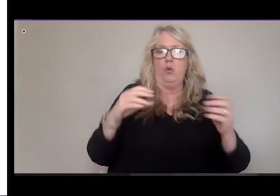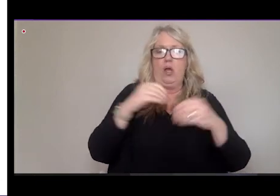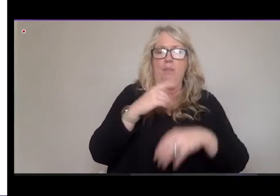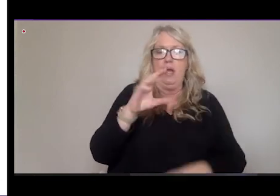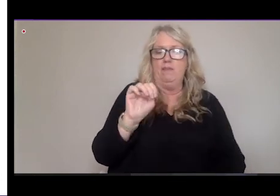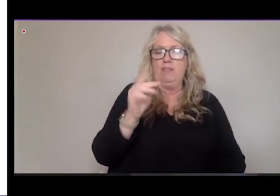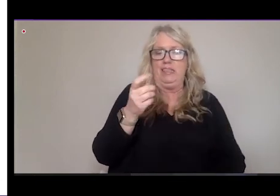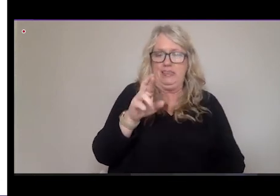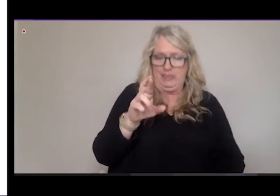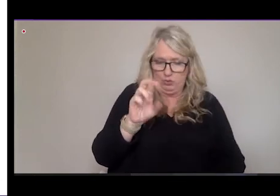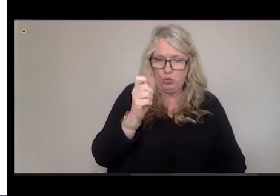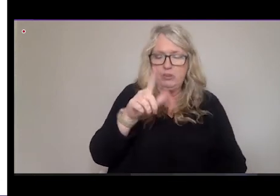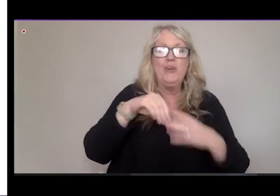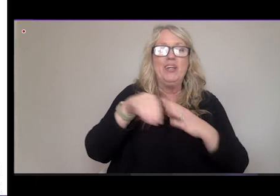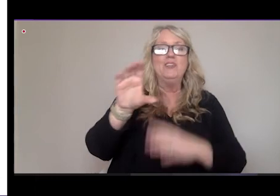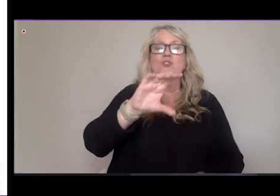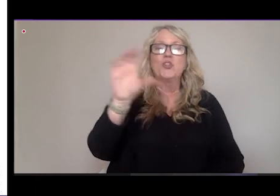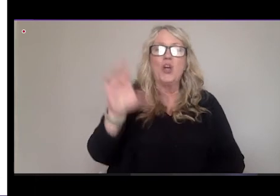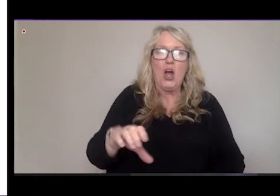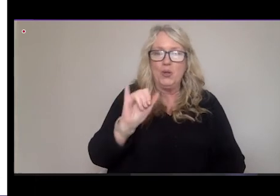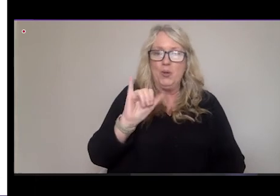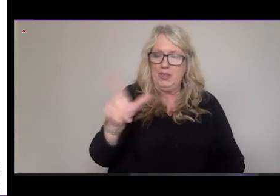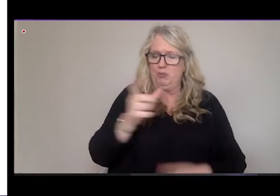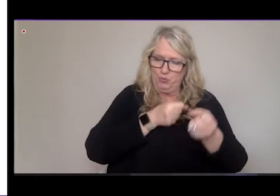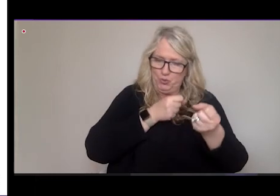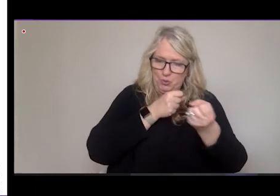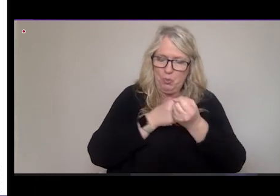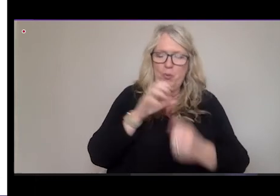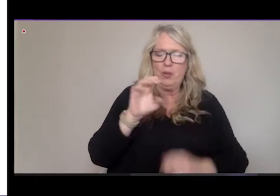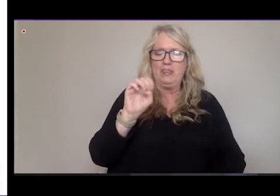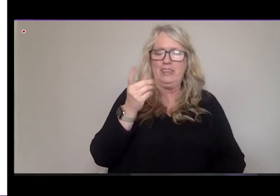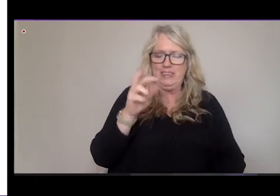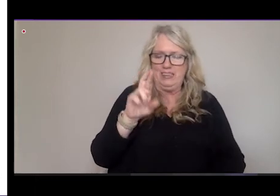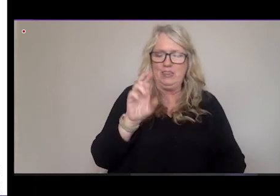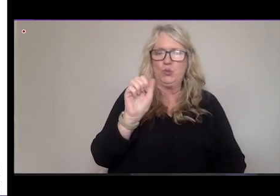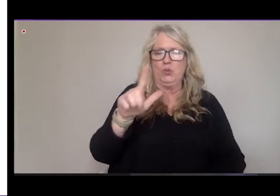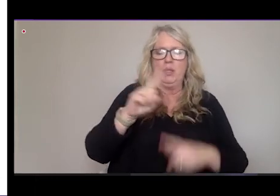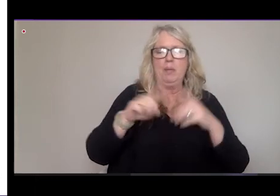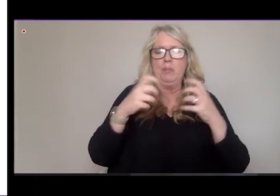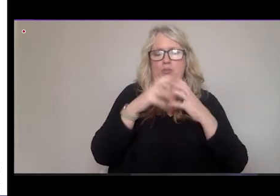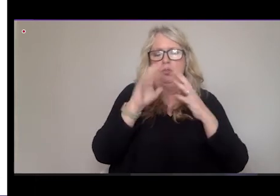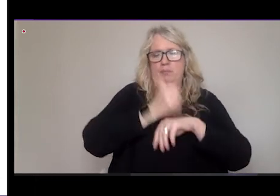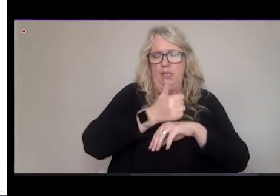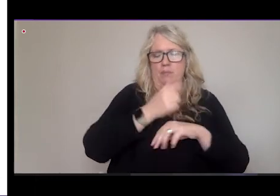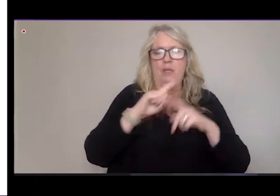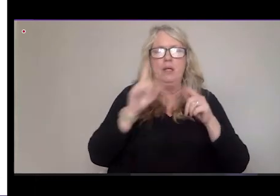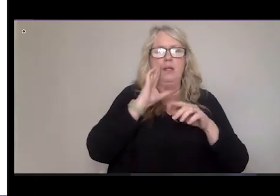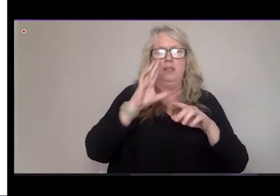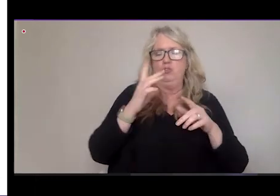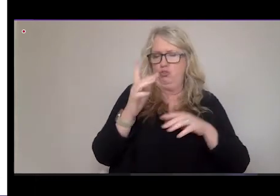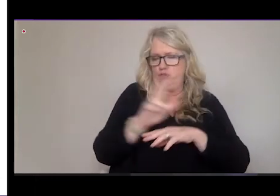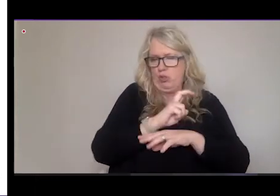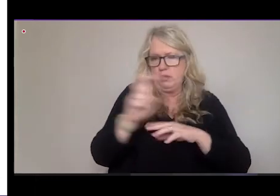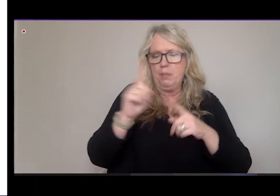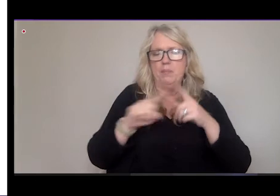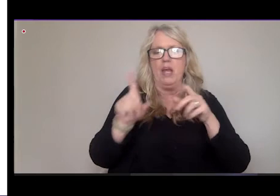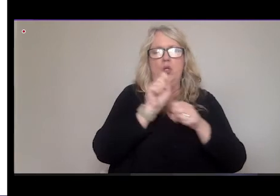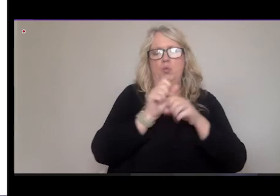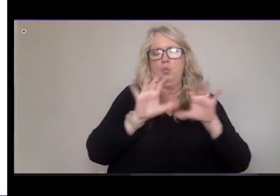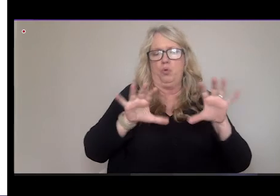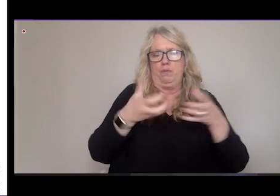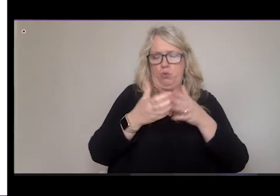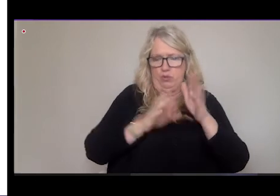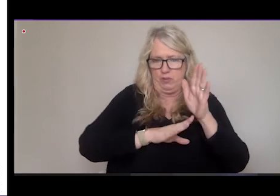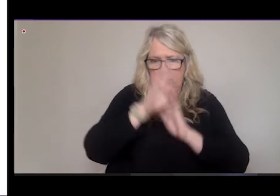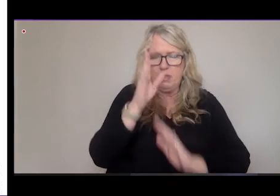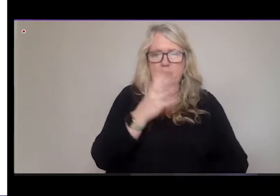Transition at the National Office of Easter Seals in Chicago, Illinois. She supports Easter Seals Network to implement evidence-based transition